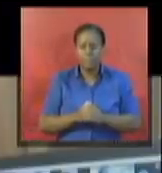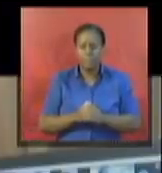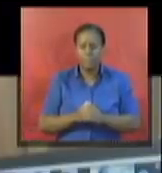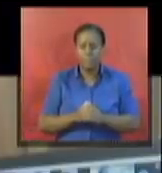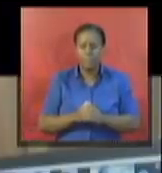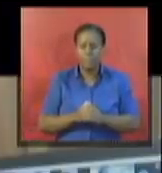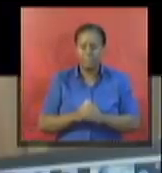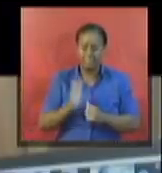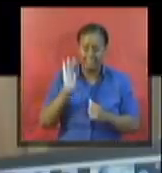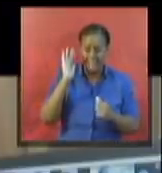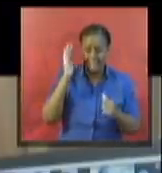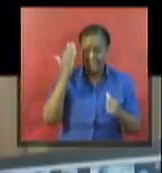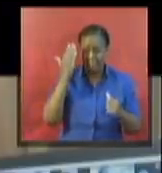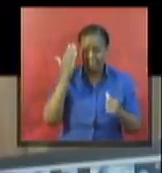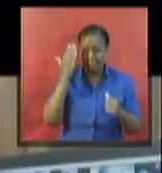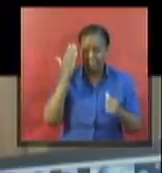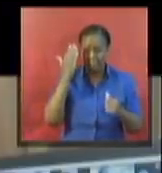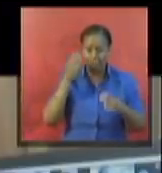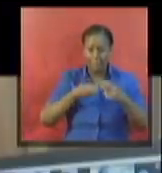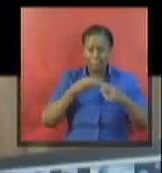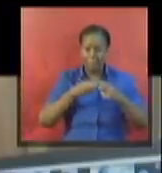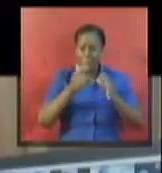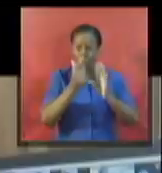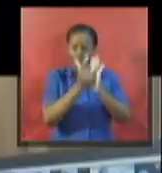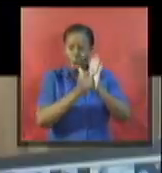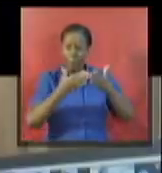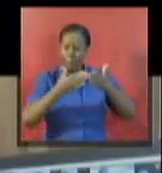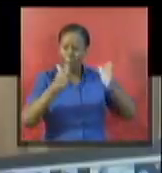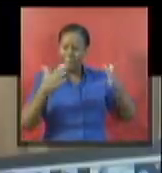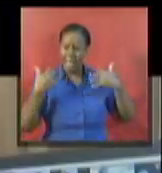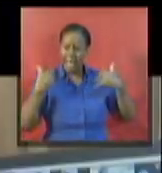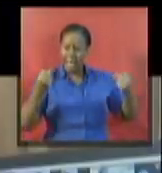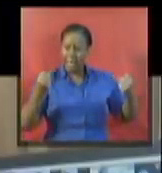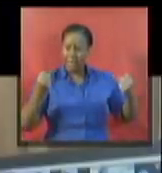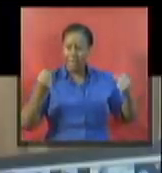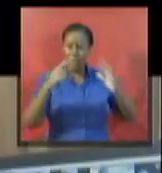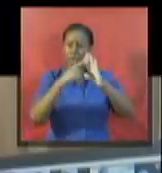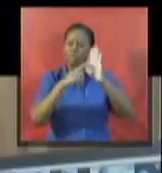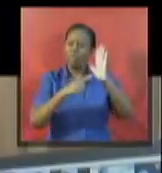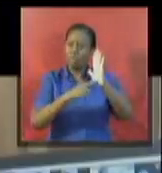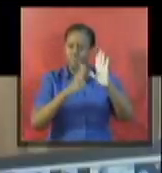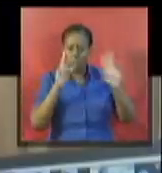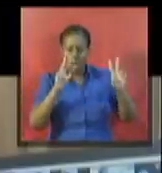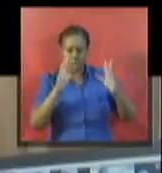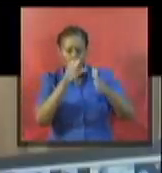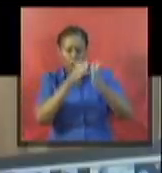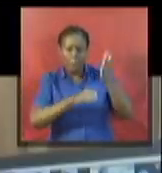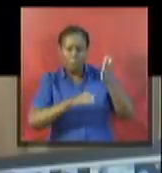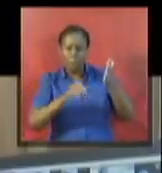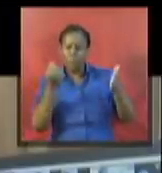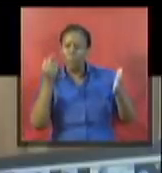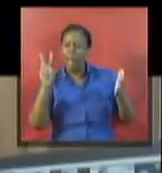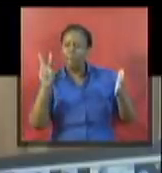will, in the public health regulations. I'm looking at chapter 12, number 4 regulations, item